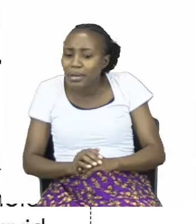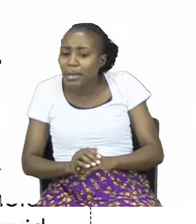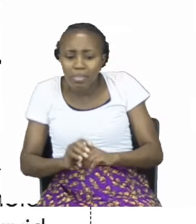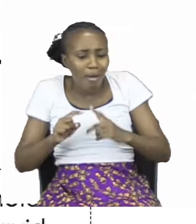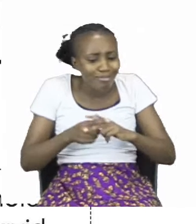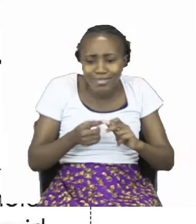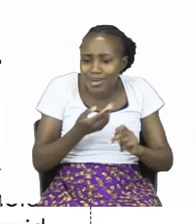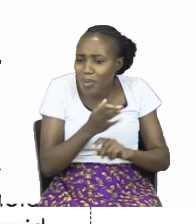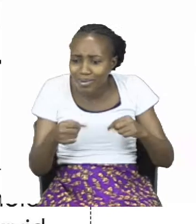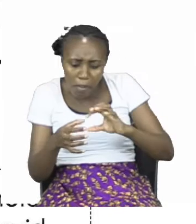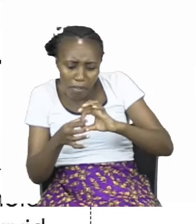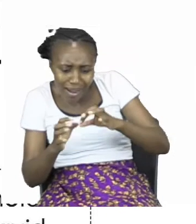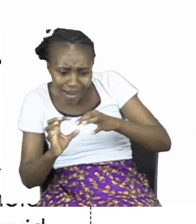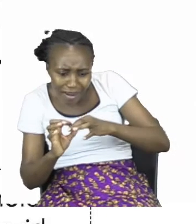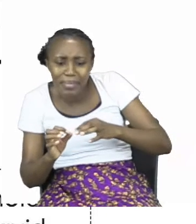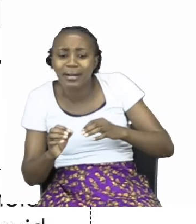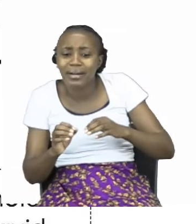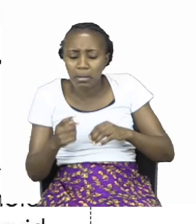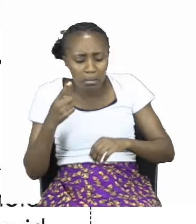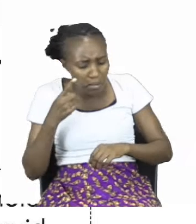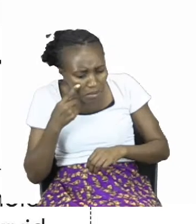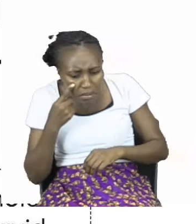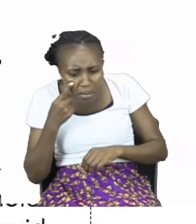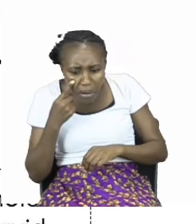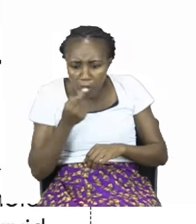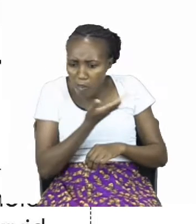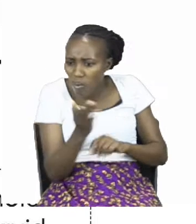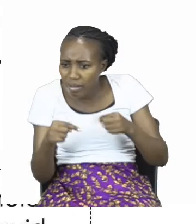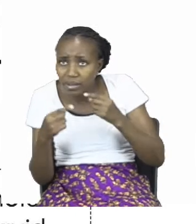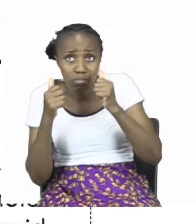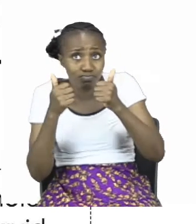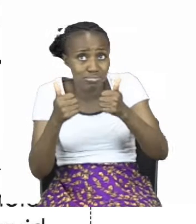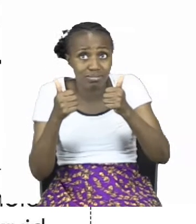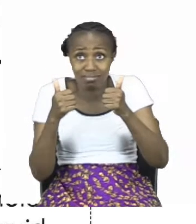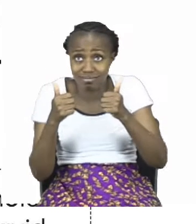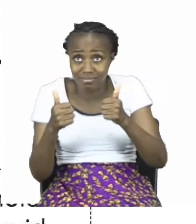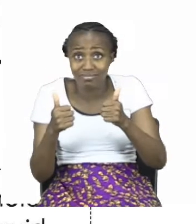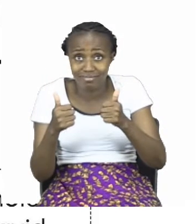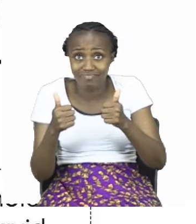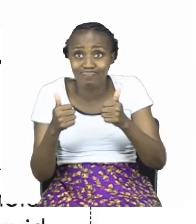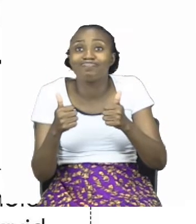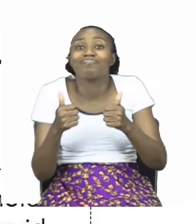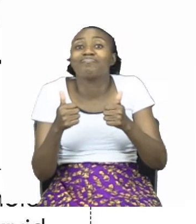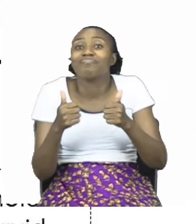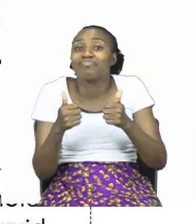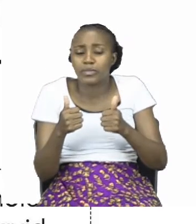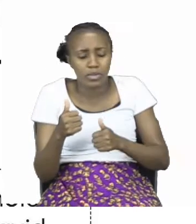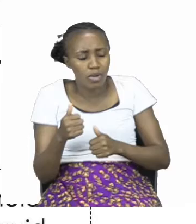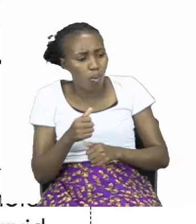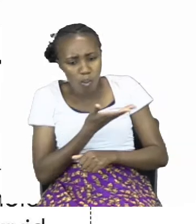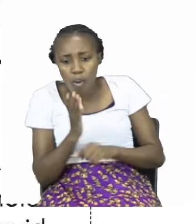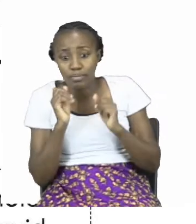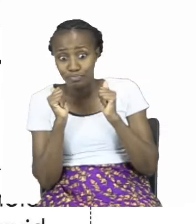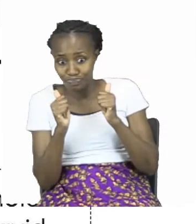the chain. He checked the frame of his bicycle to make